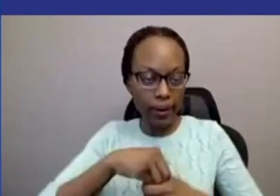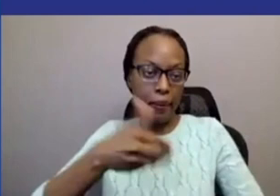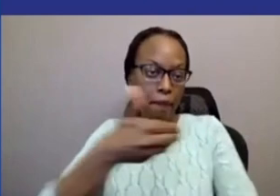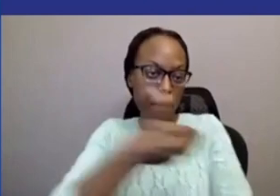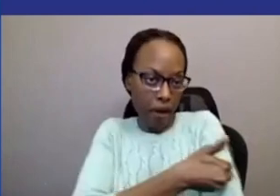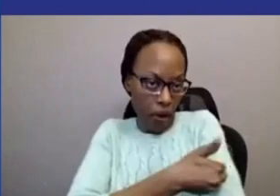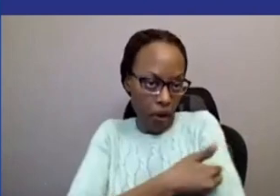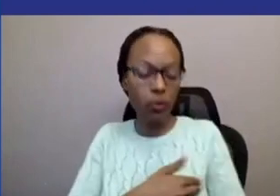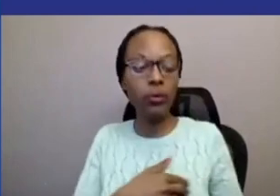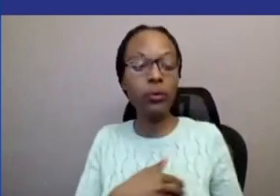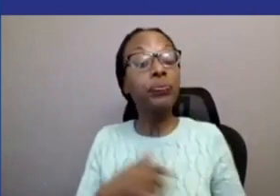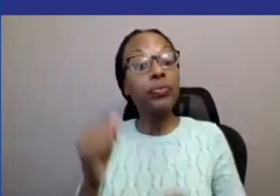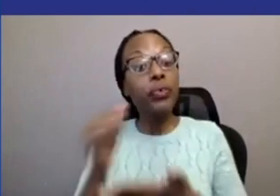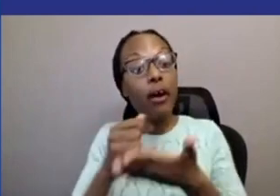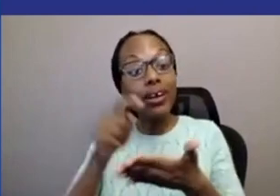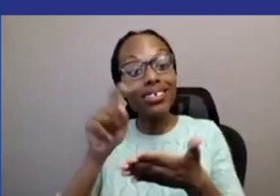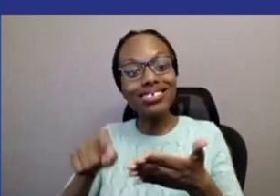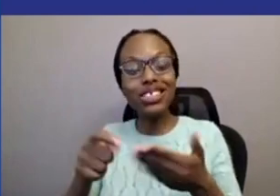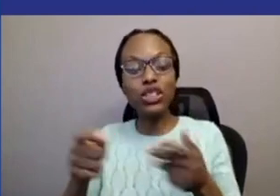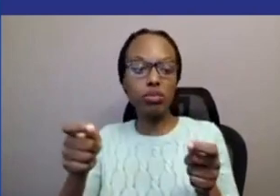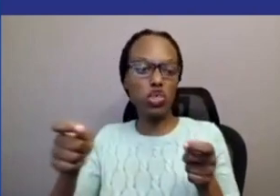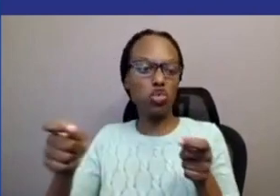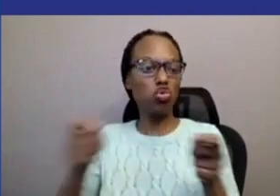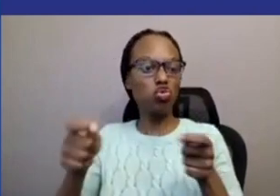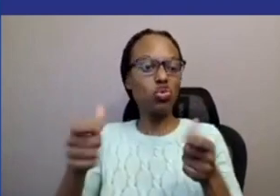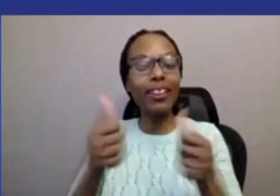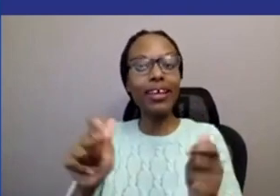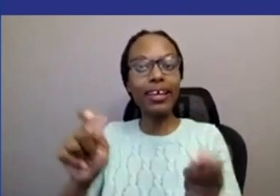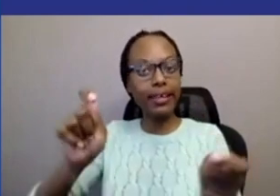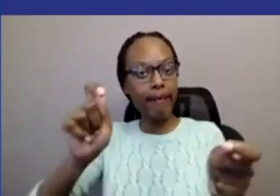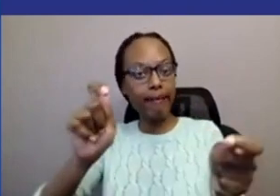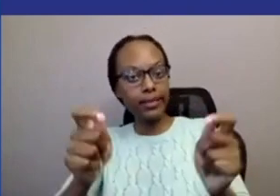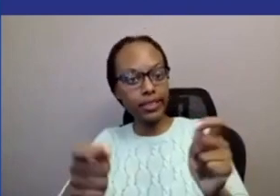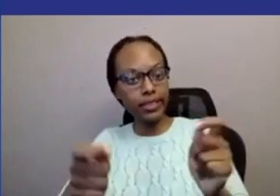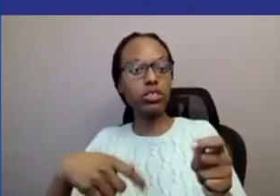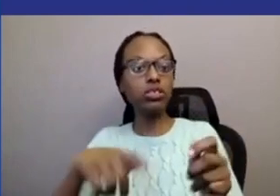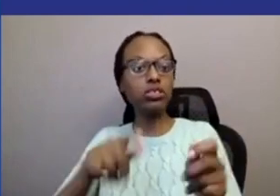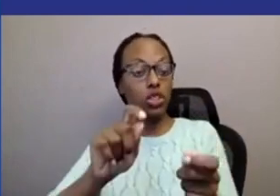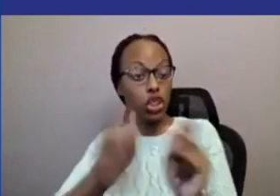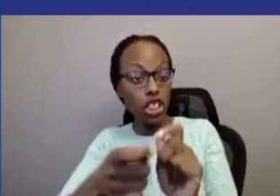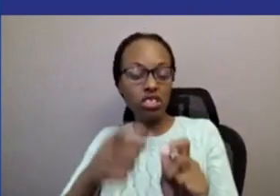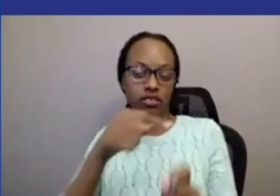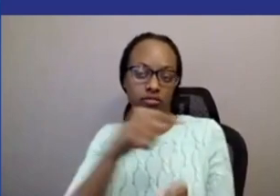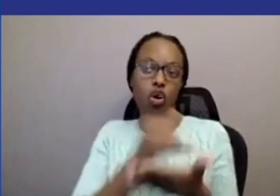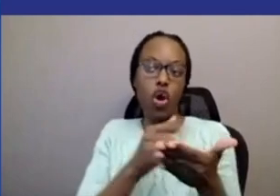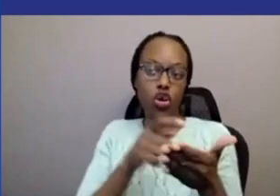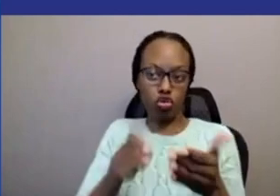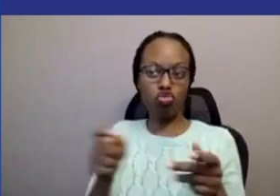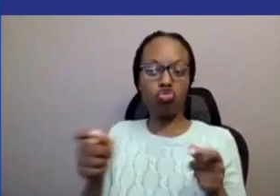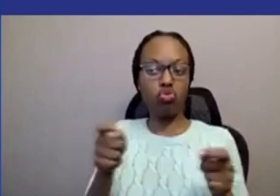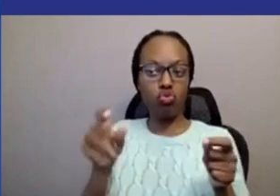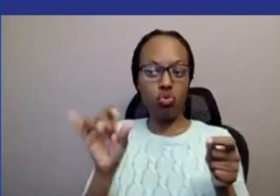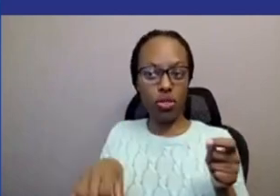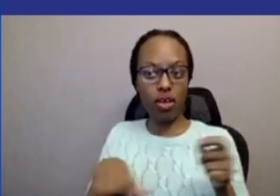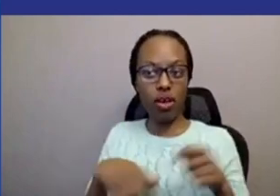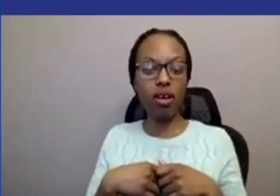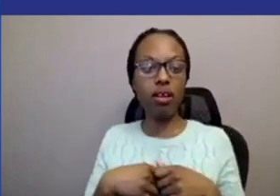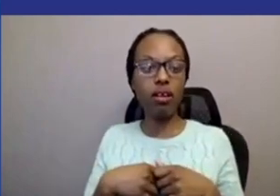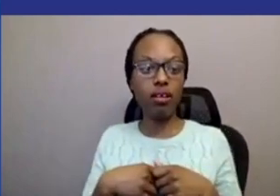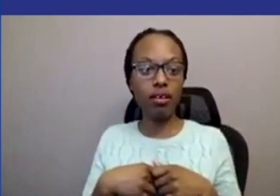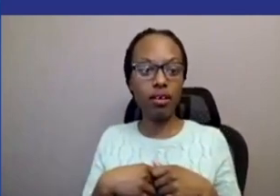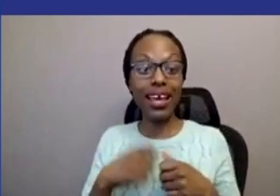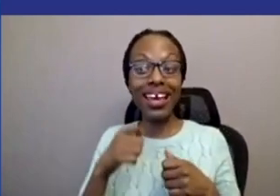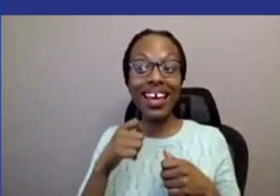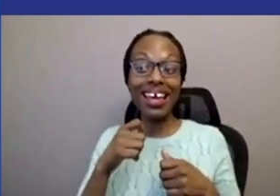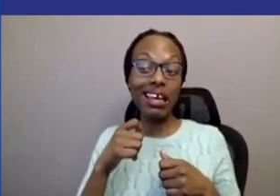Artists have to be in control of any adjustments and changes to the art form. Not taking the job and learning to